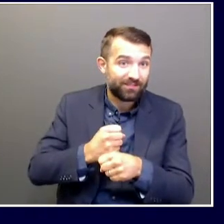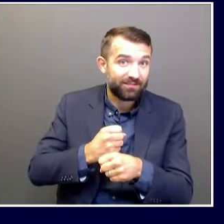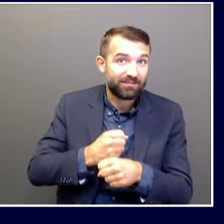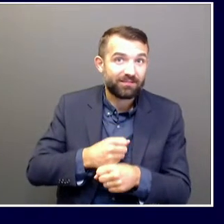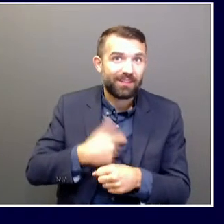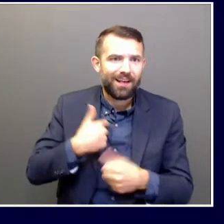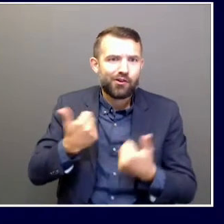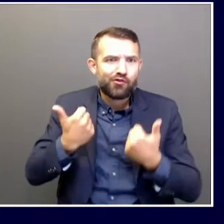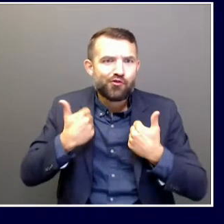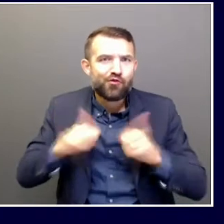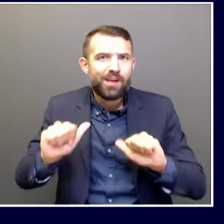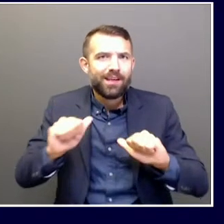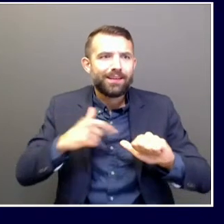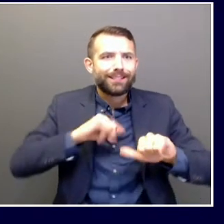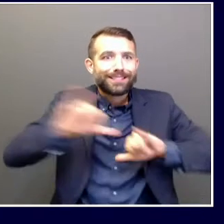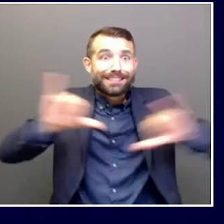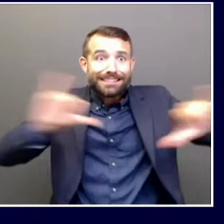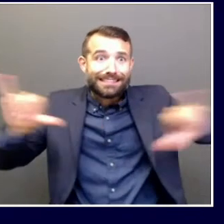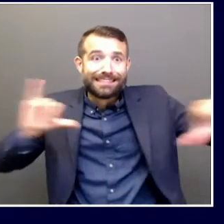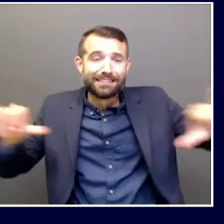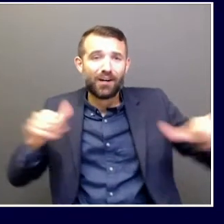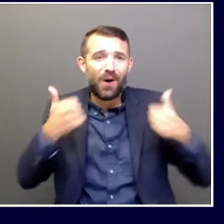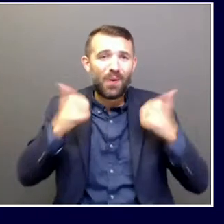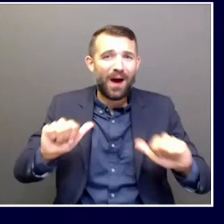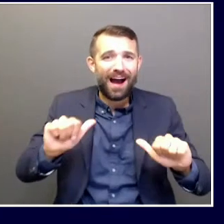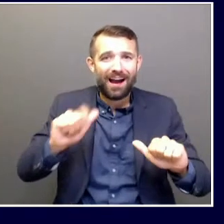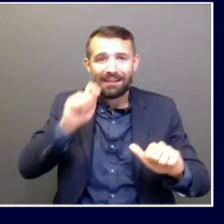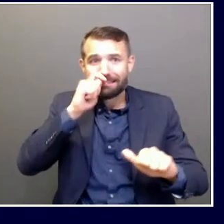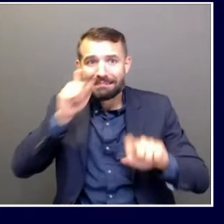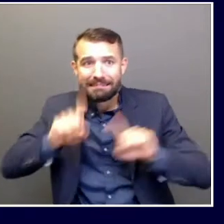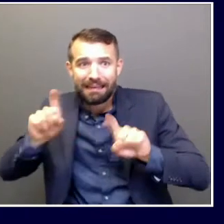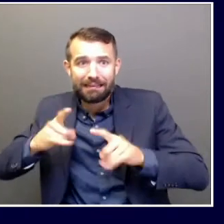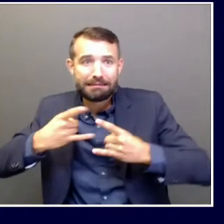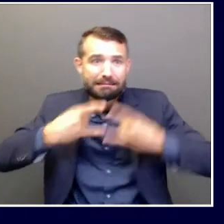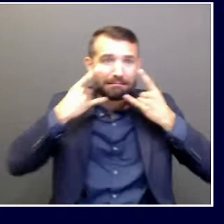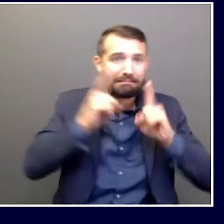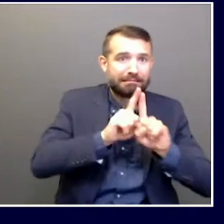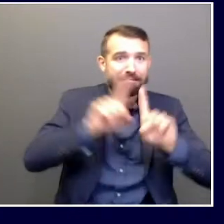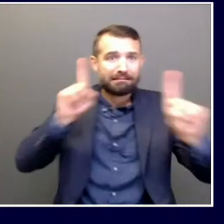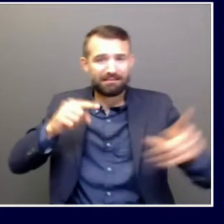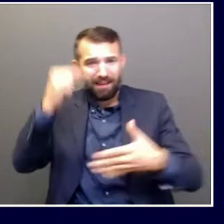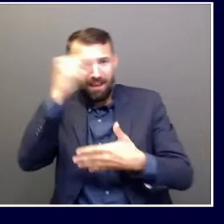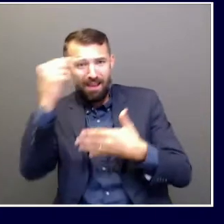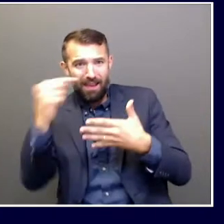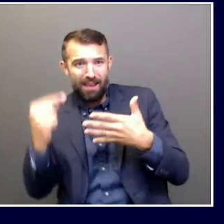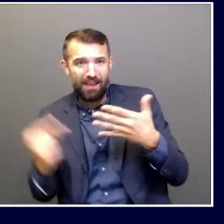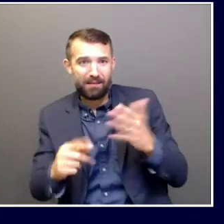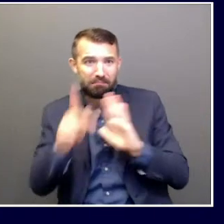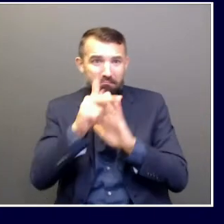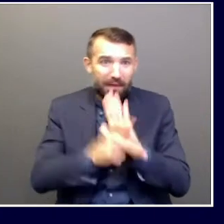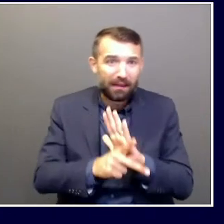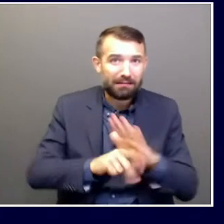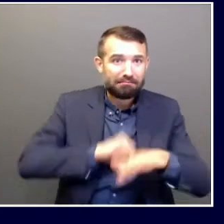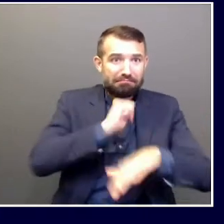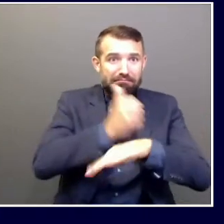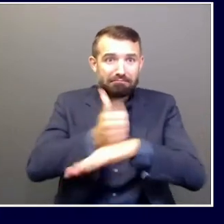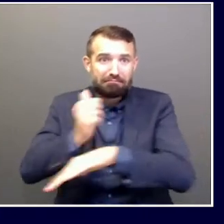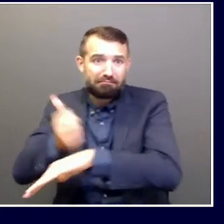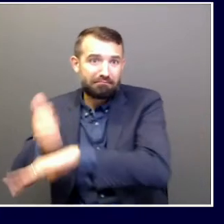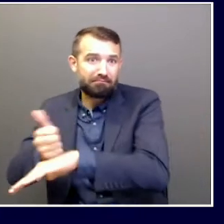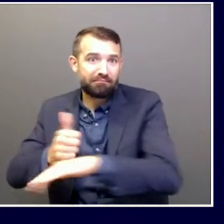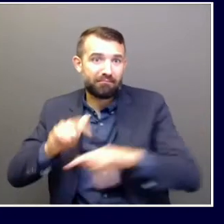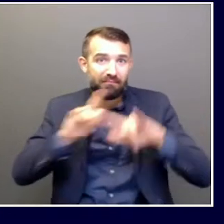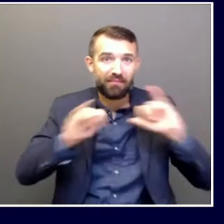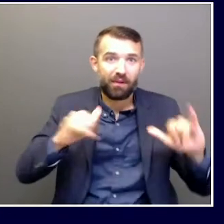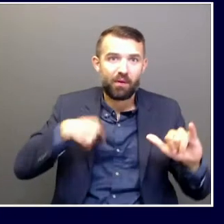some tools, we had some testing, we had masking and distancing and protocols, but we prayed for a vaccine.